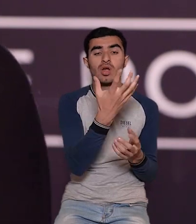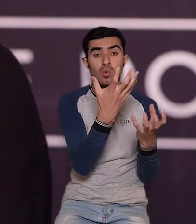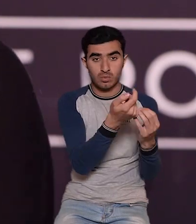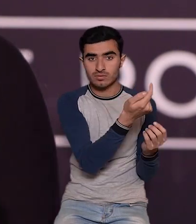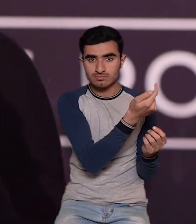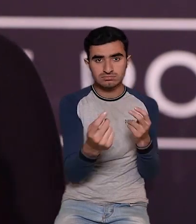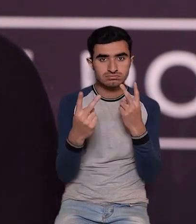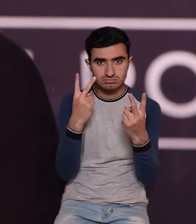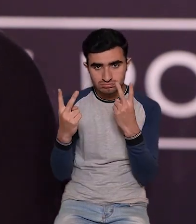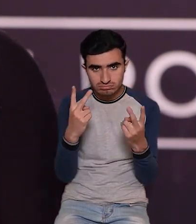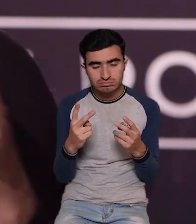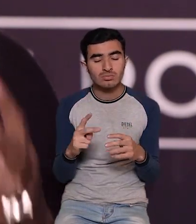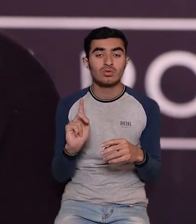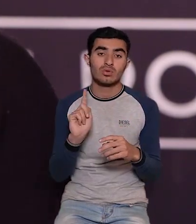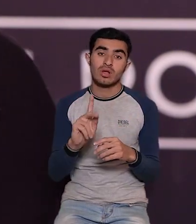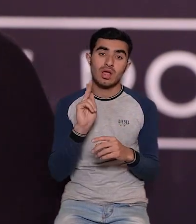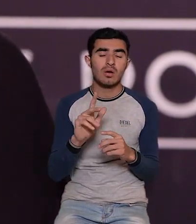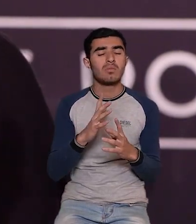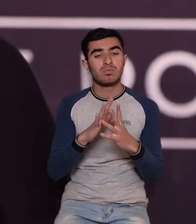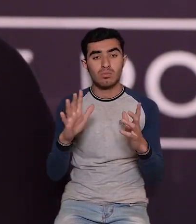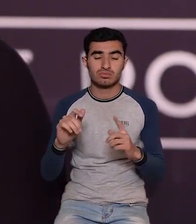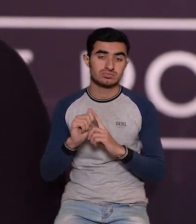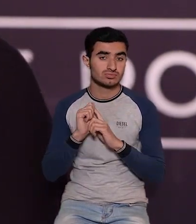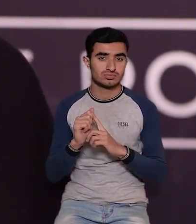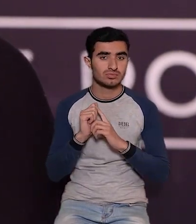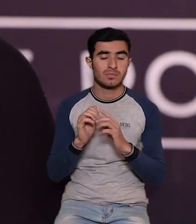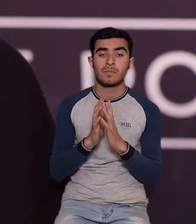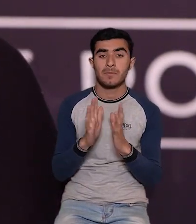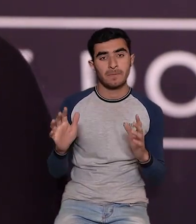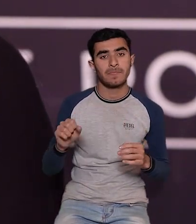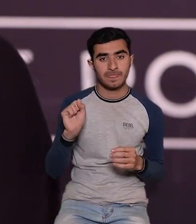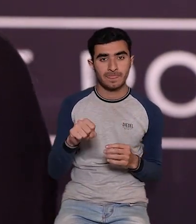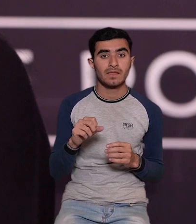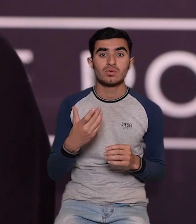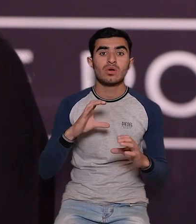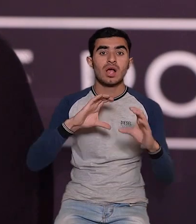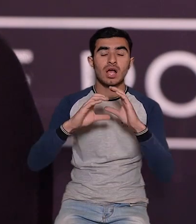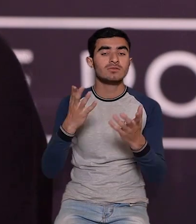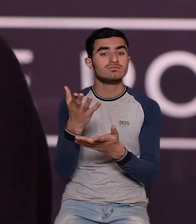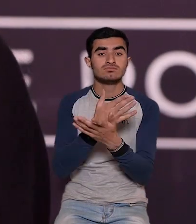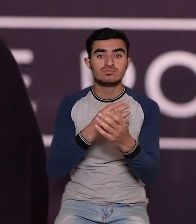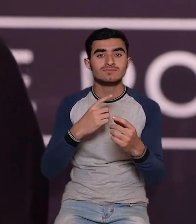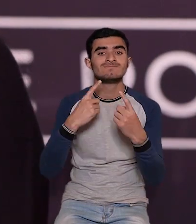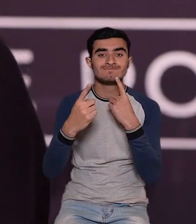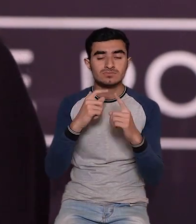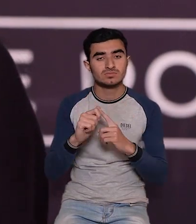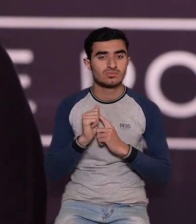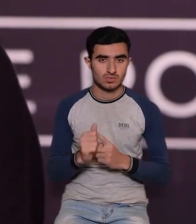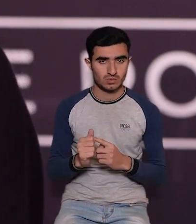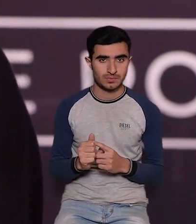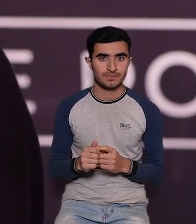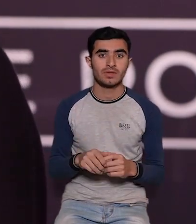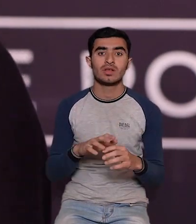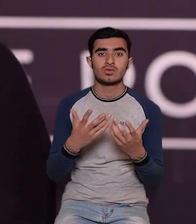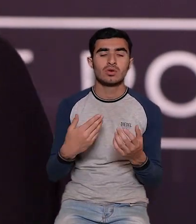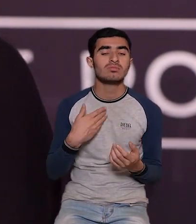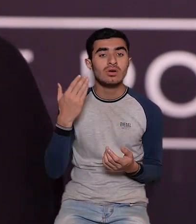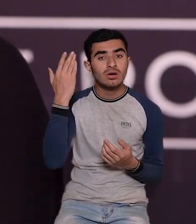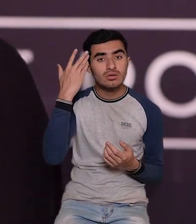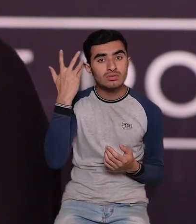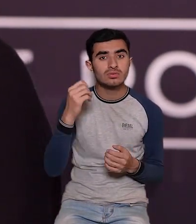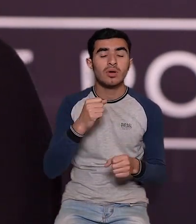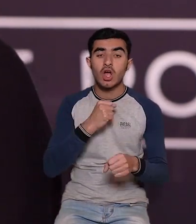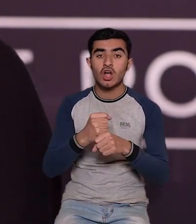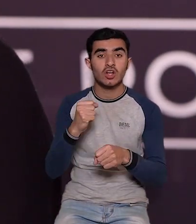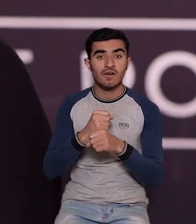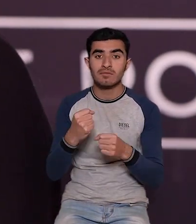So it is all part of the ecological symbiotic relationship. And in order to do that, I think we're getting incredible